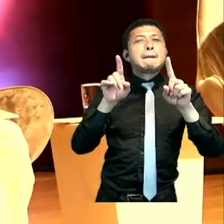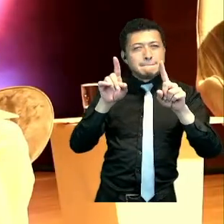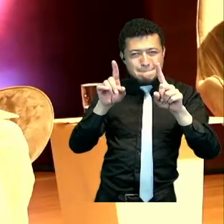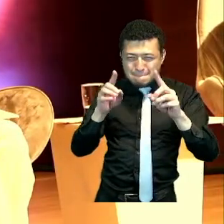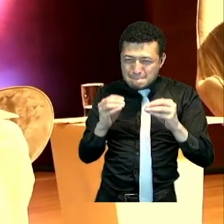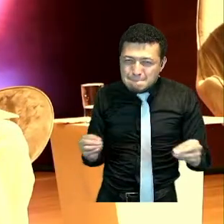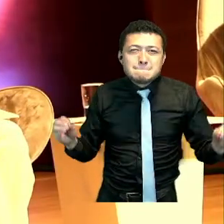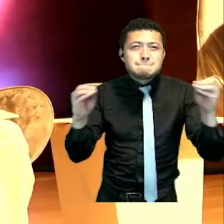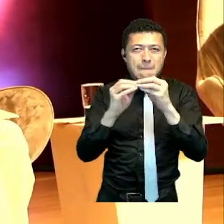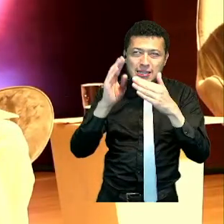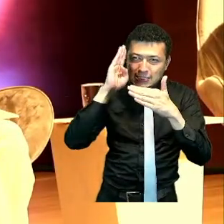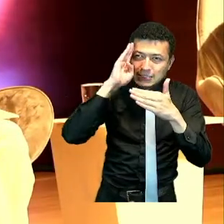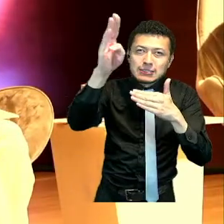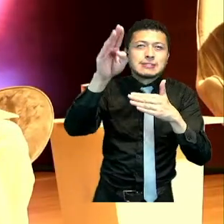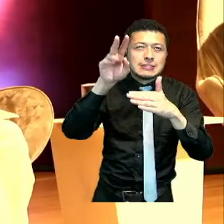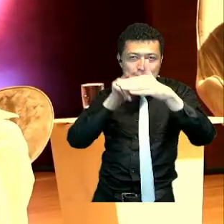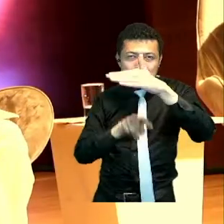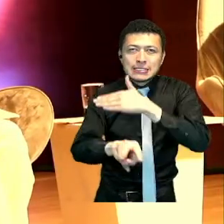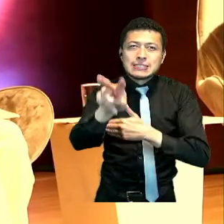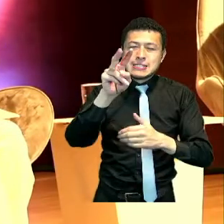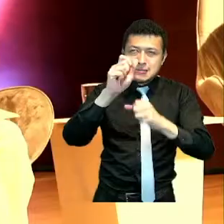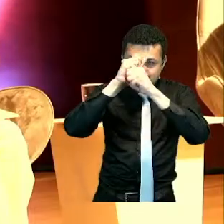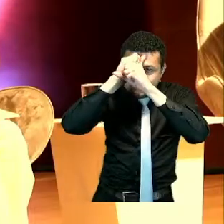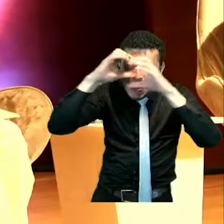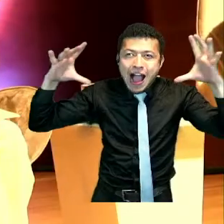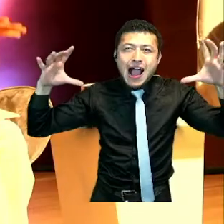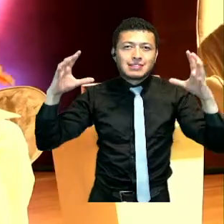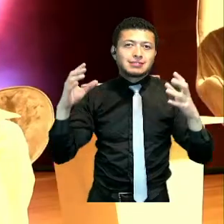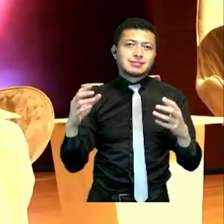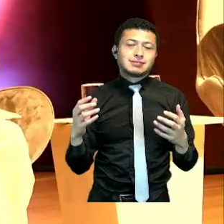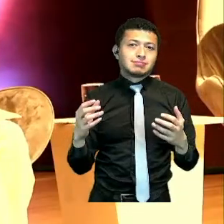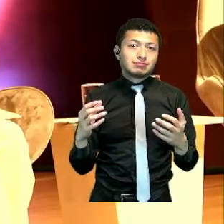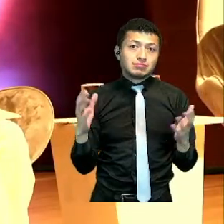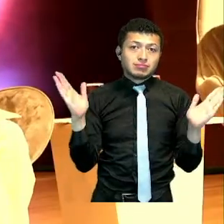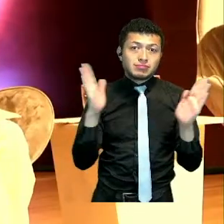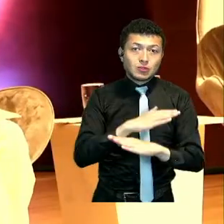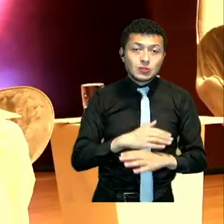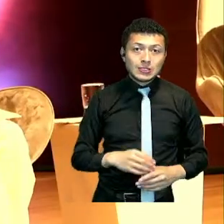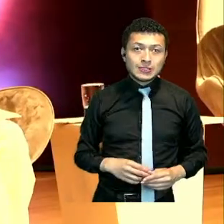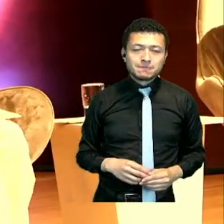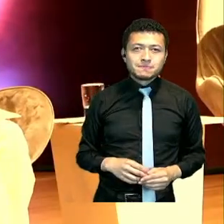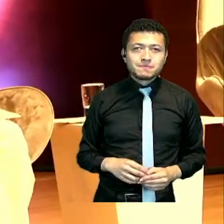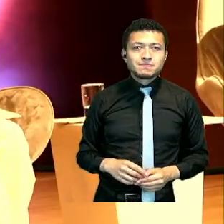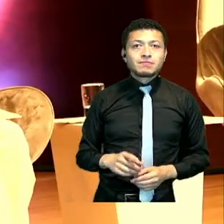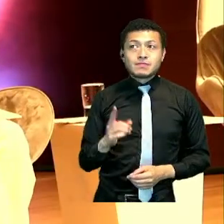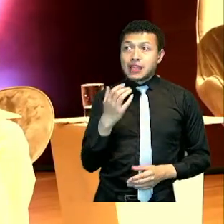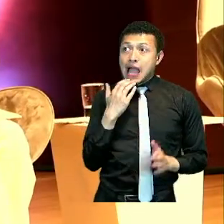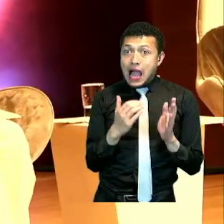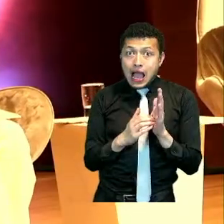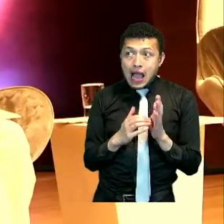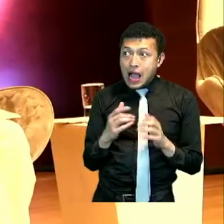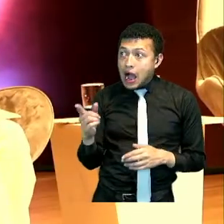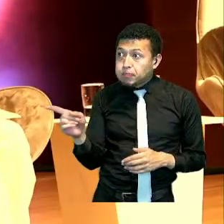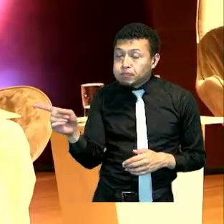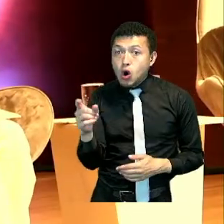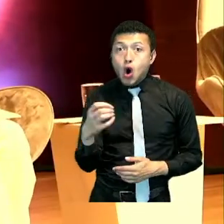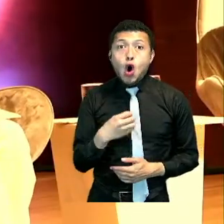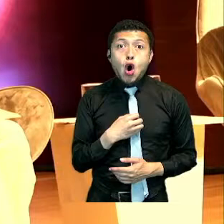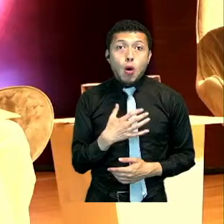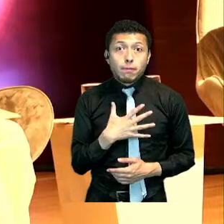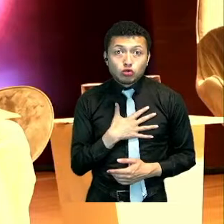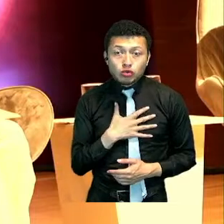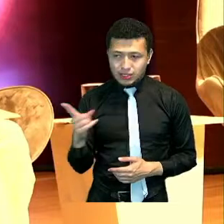kids, and being able to live, week after week or month after month. But we have no dreams beyond that in many